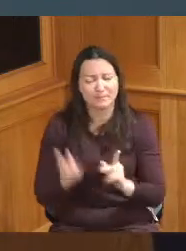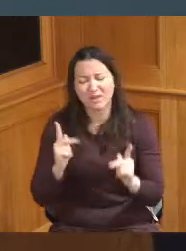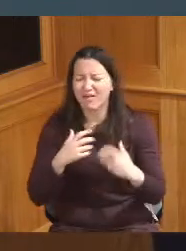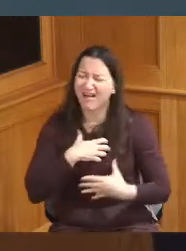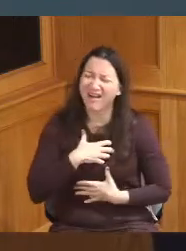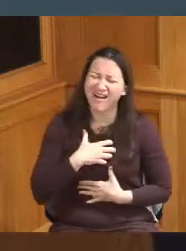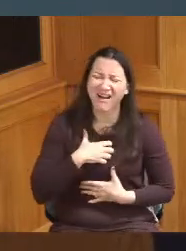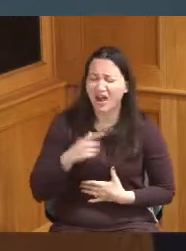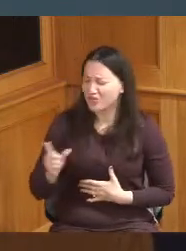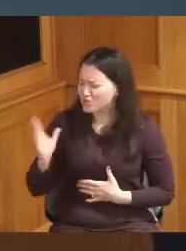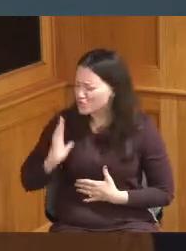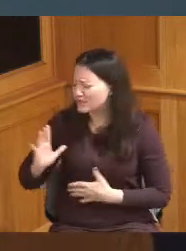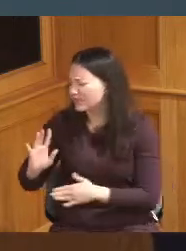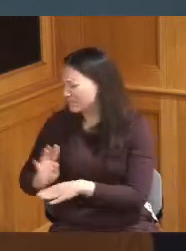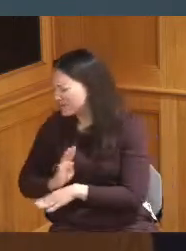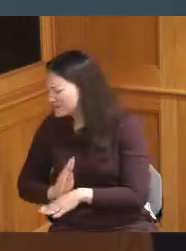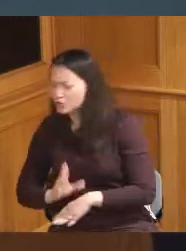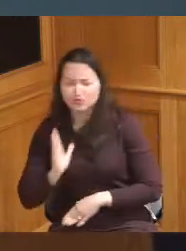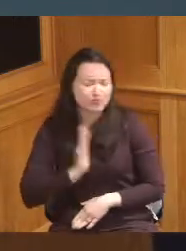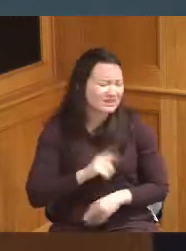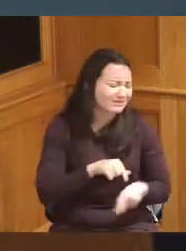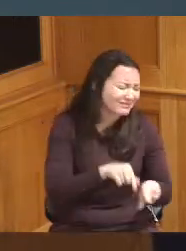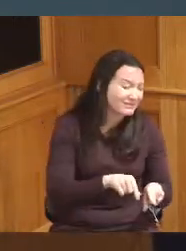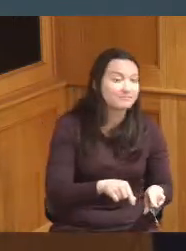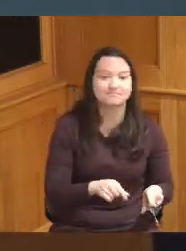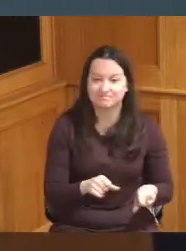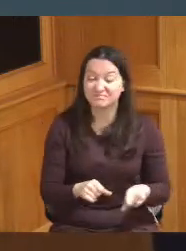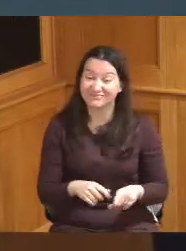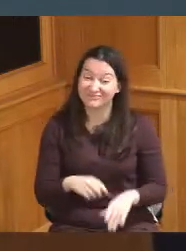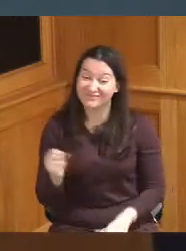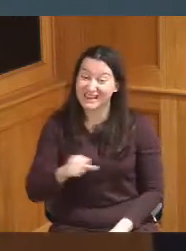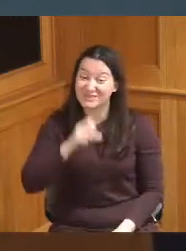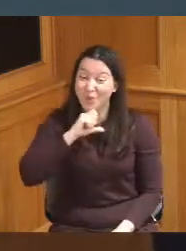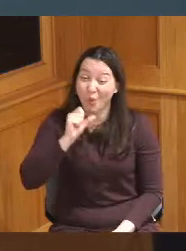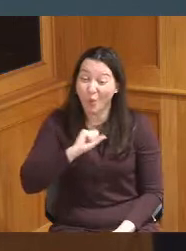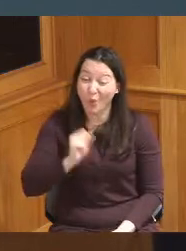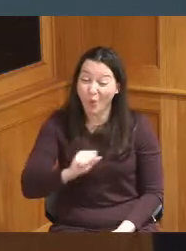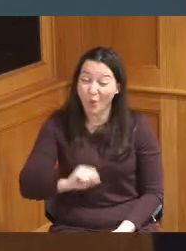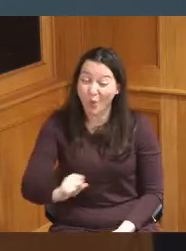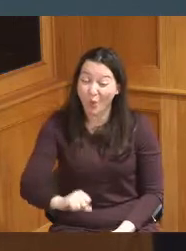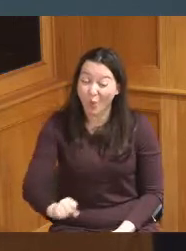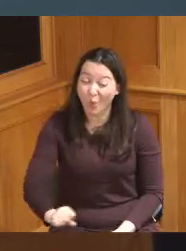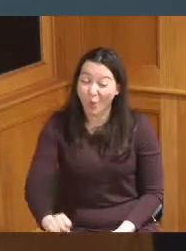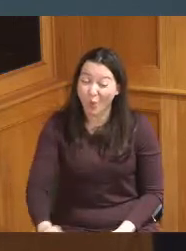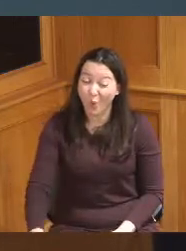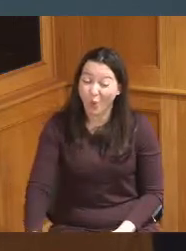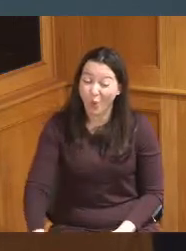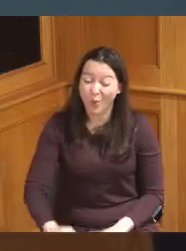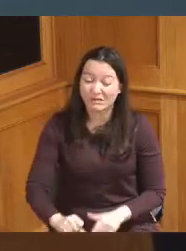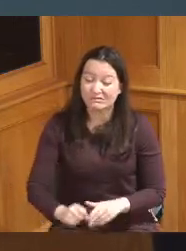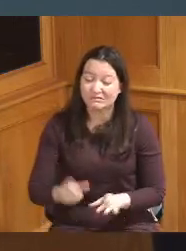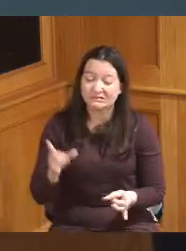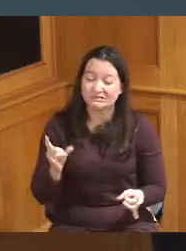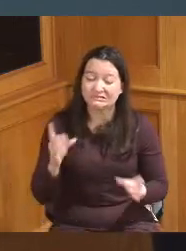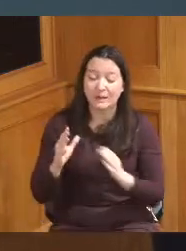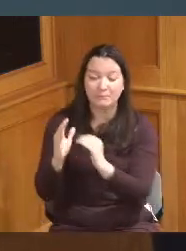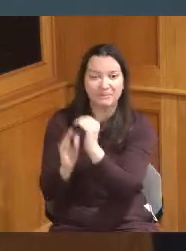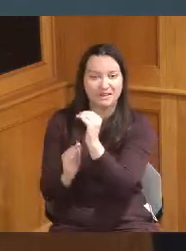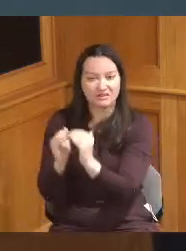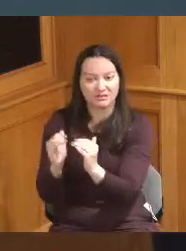this used to be a business, this used to be that. Yes, we tore down a raggedy, what people saw as being raggedy, but